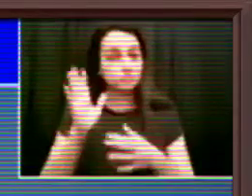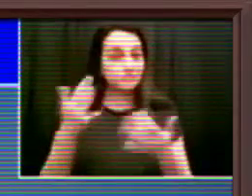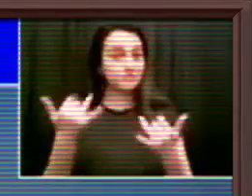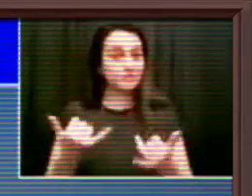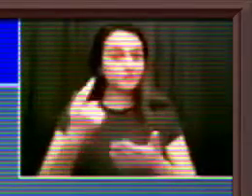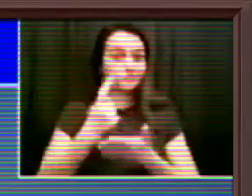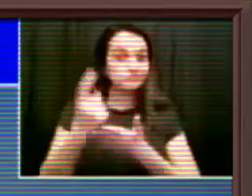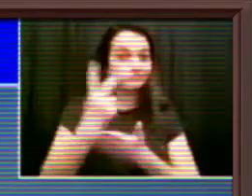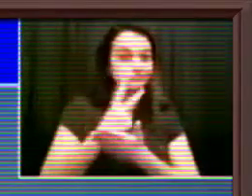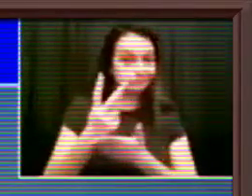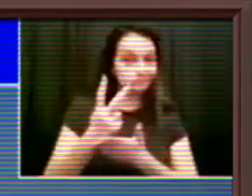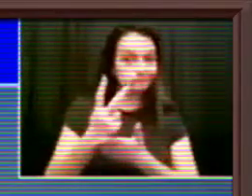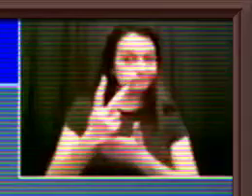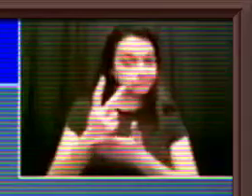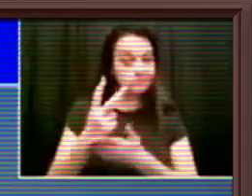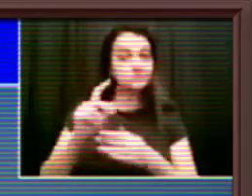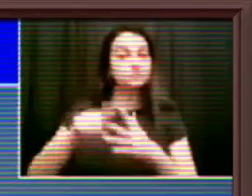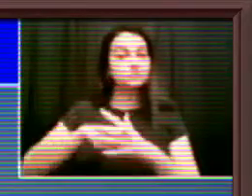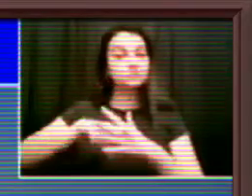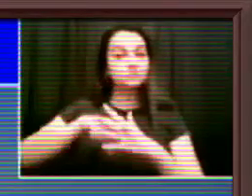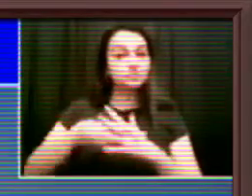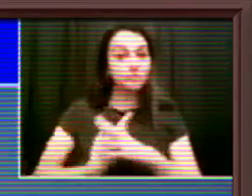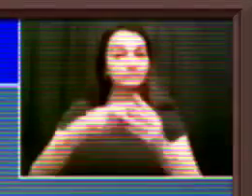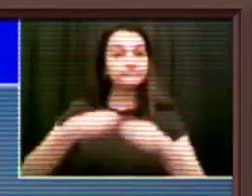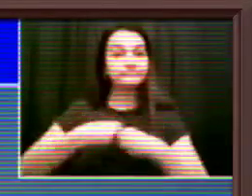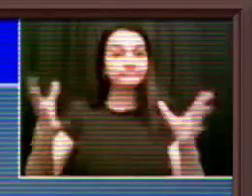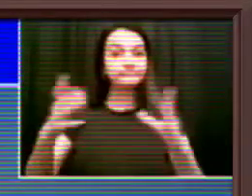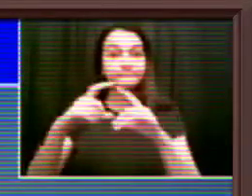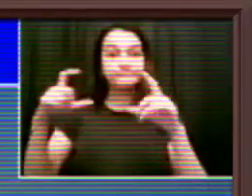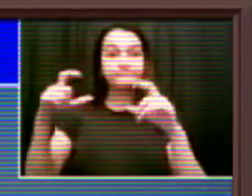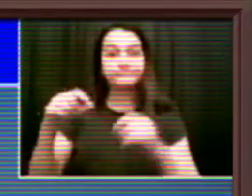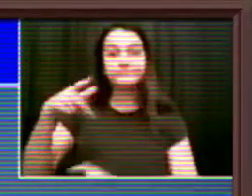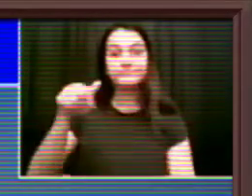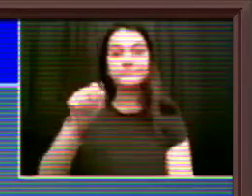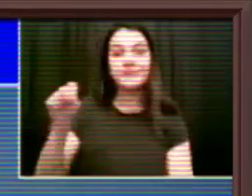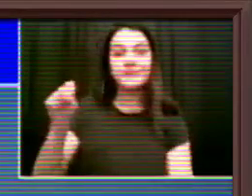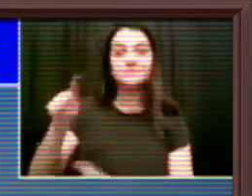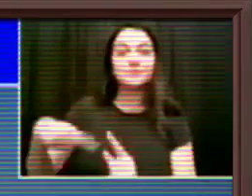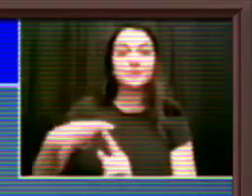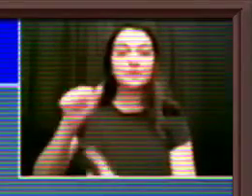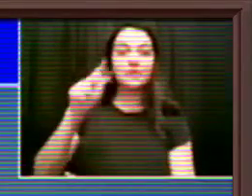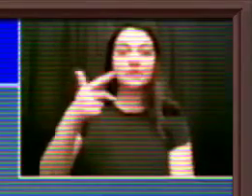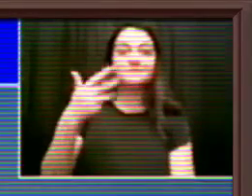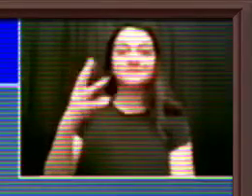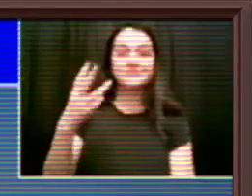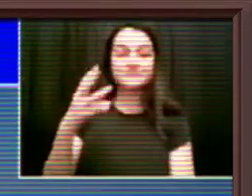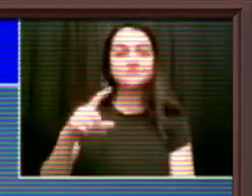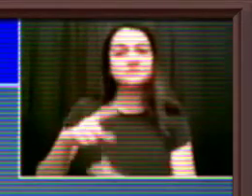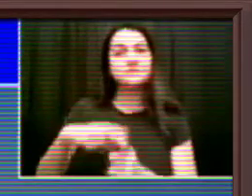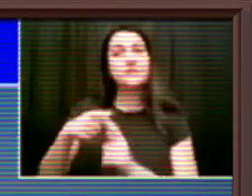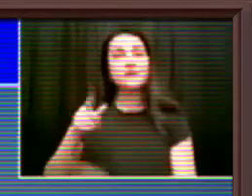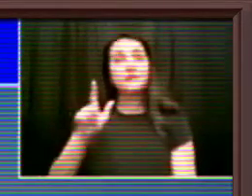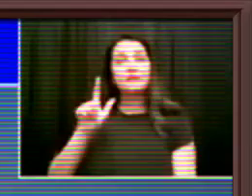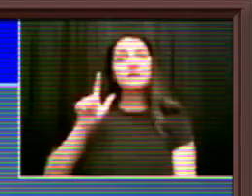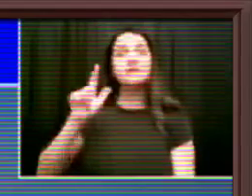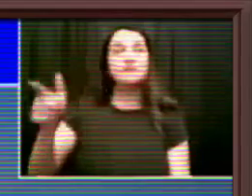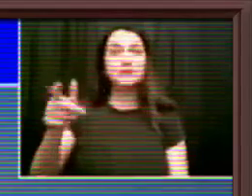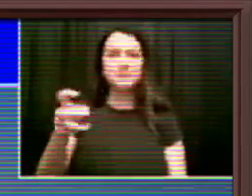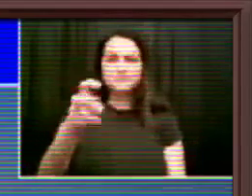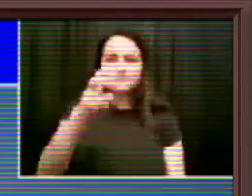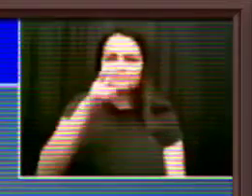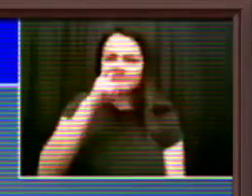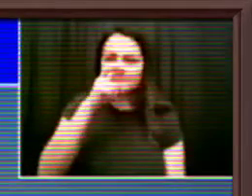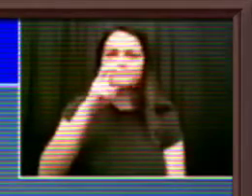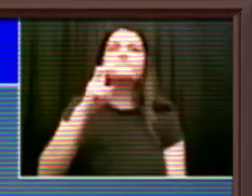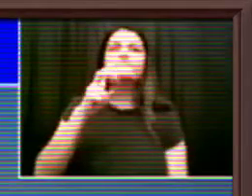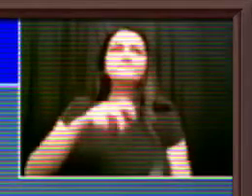public schools to, you know, they want them to take the jab, you have to do it or